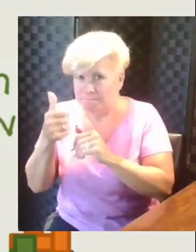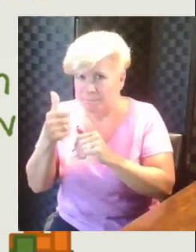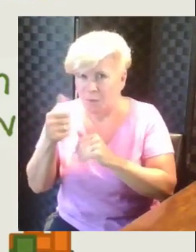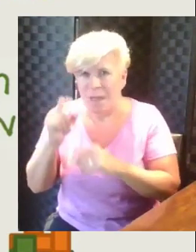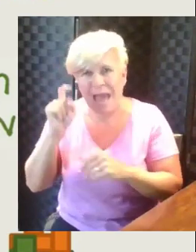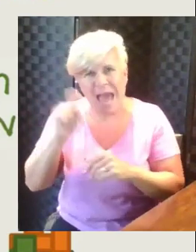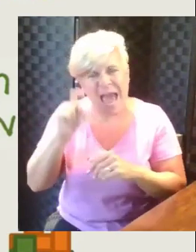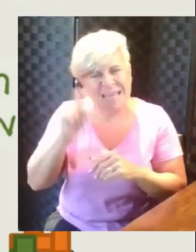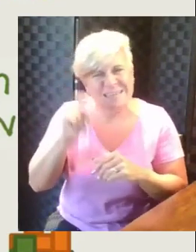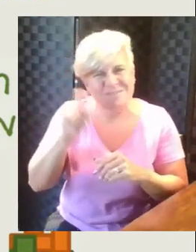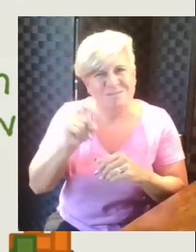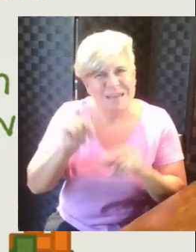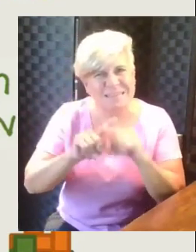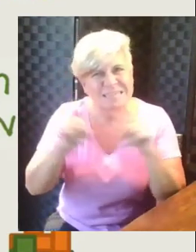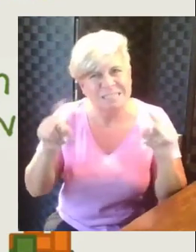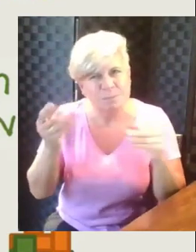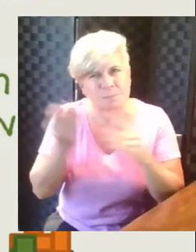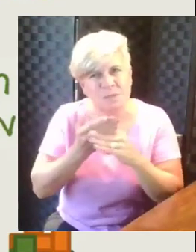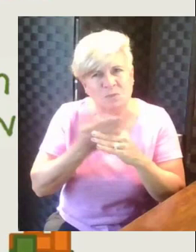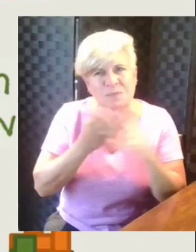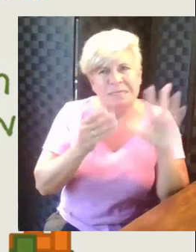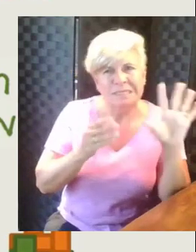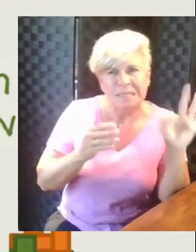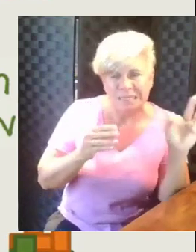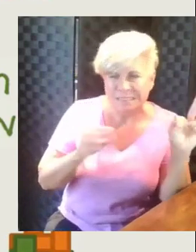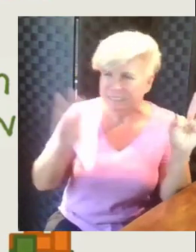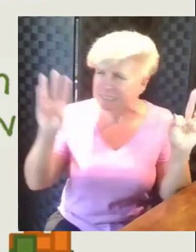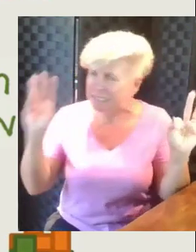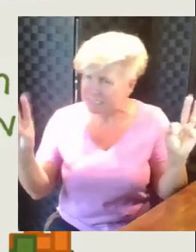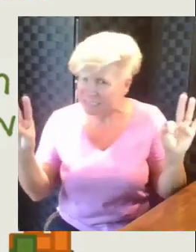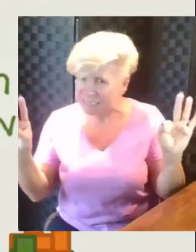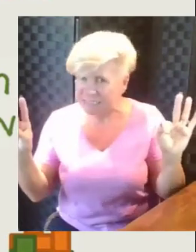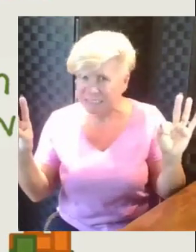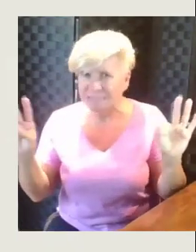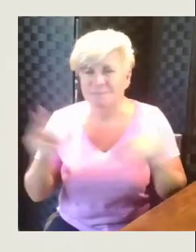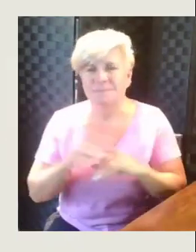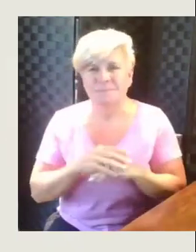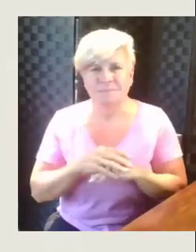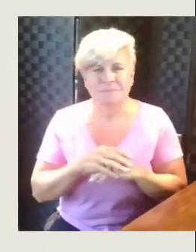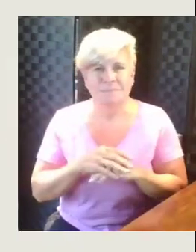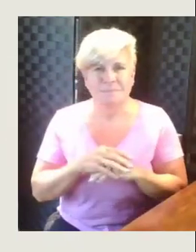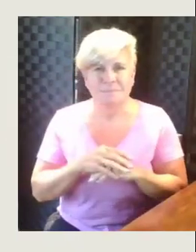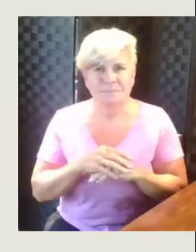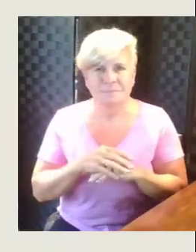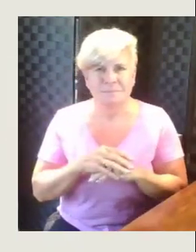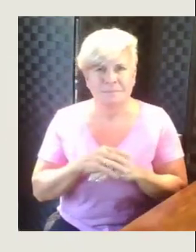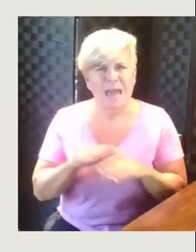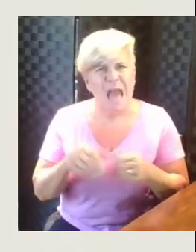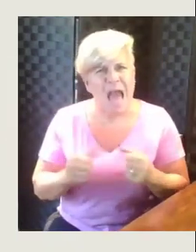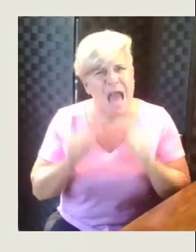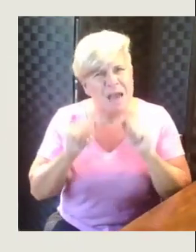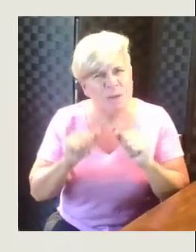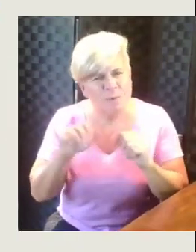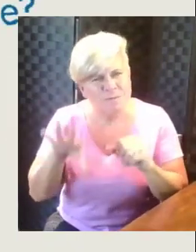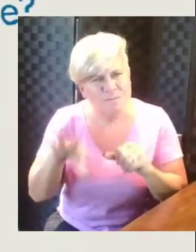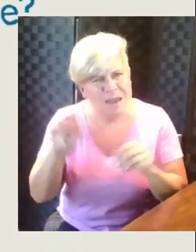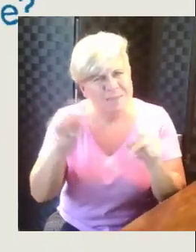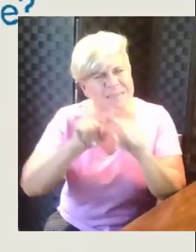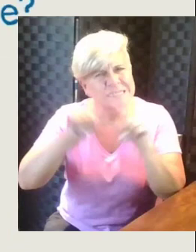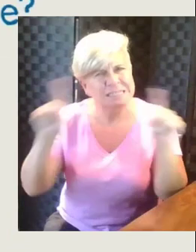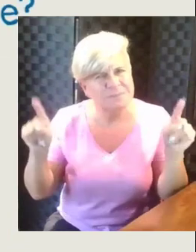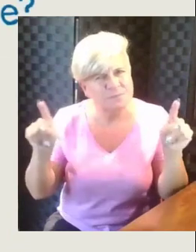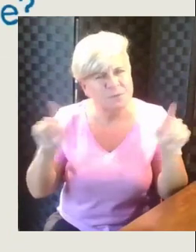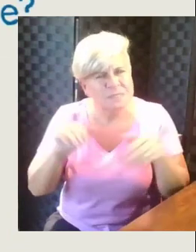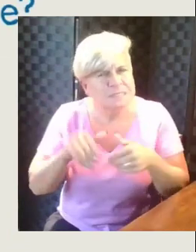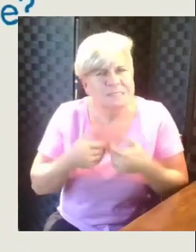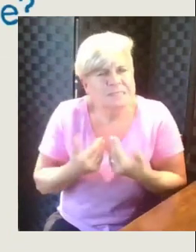Yes, Ian, you need to find the difference. How can we find the